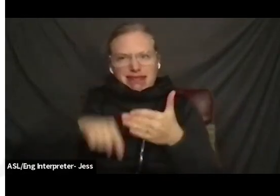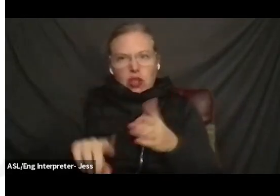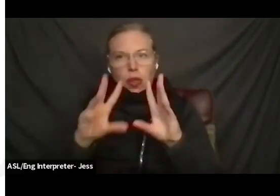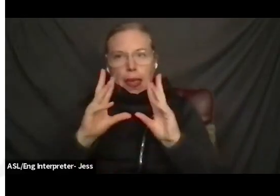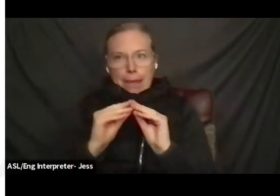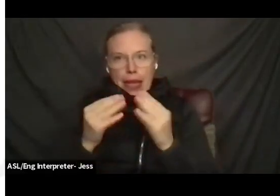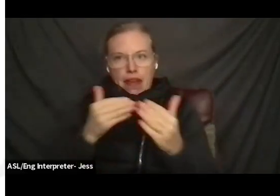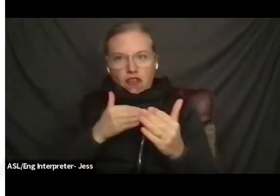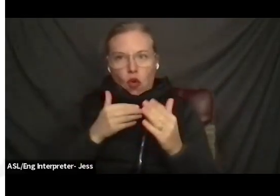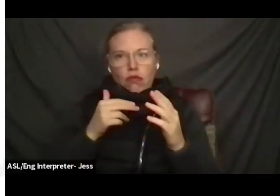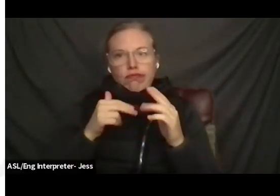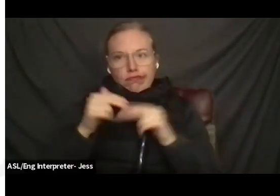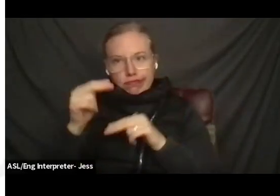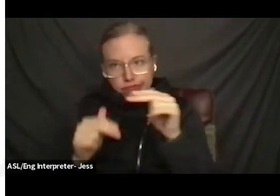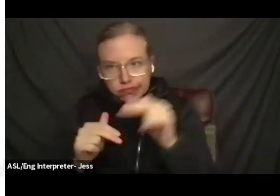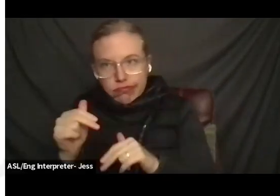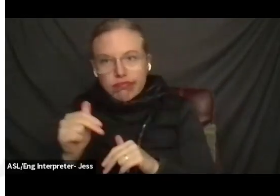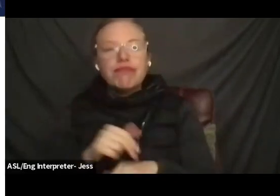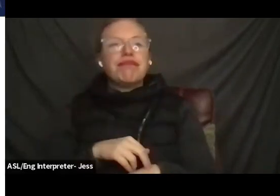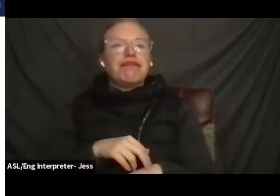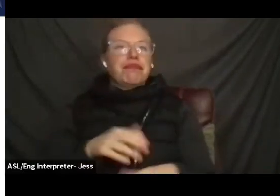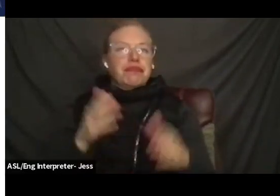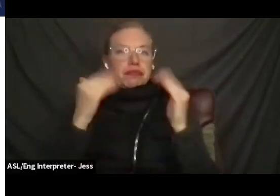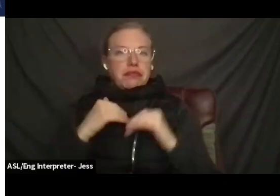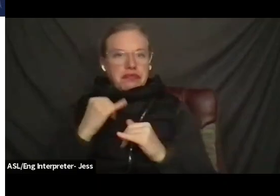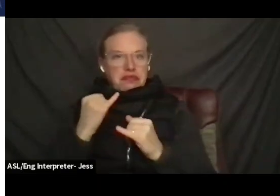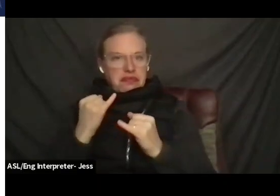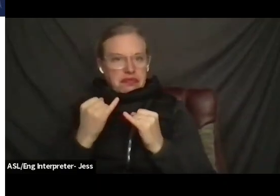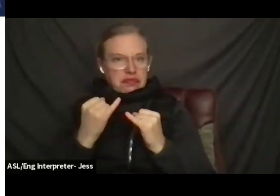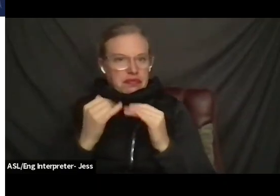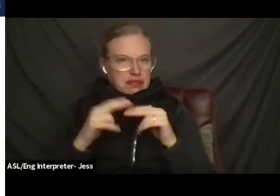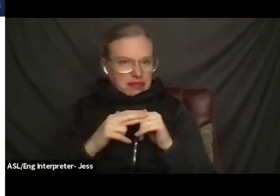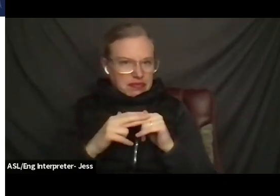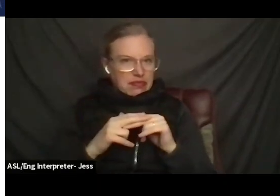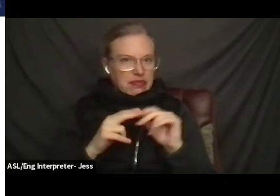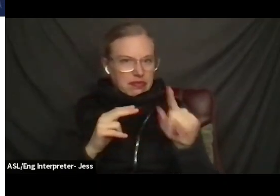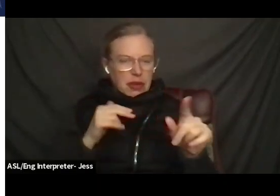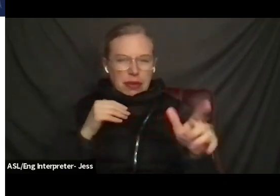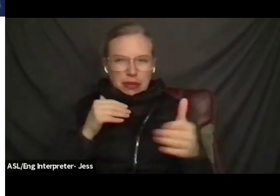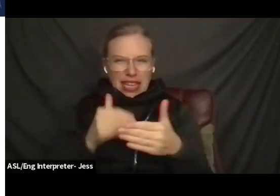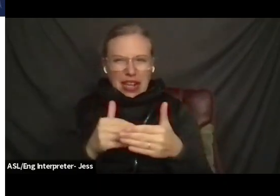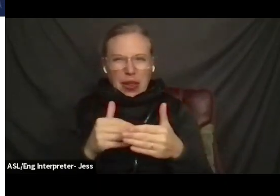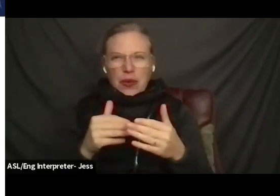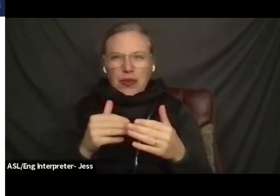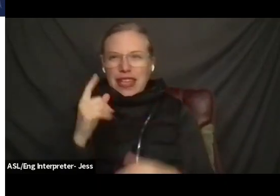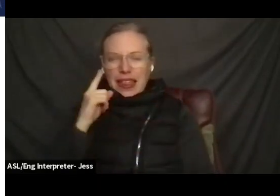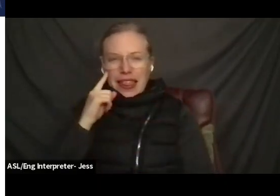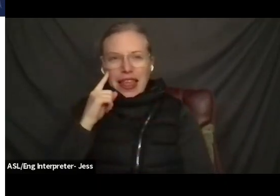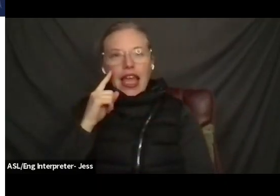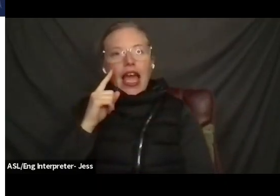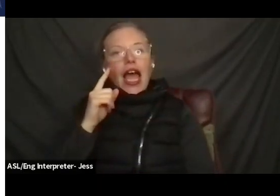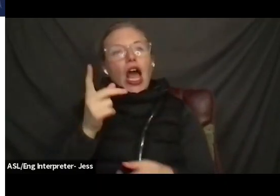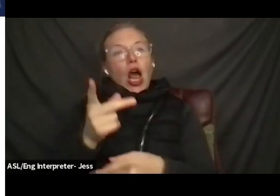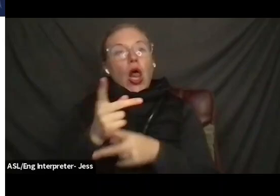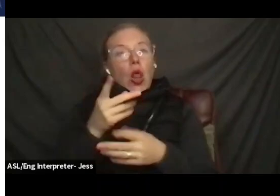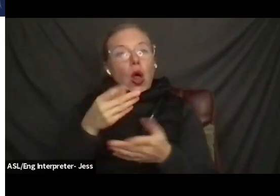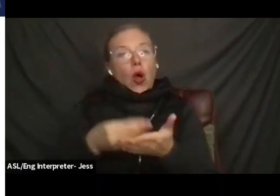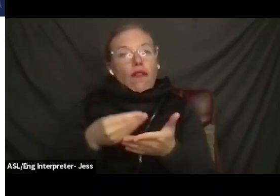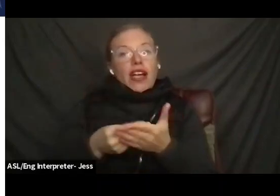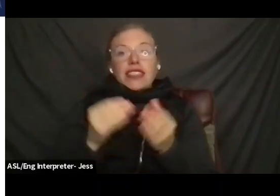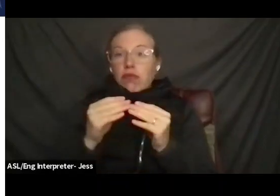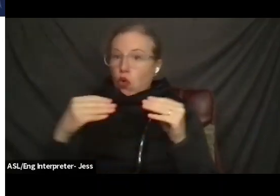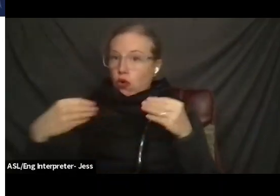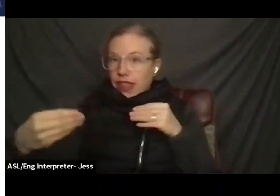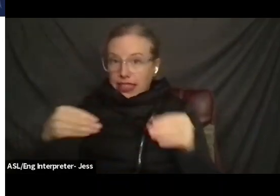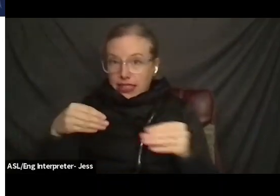time. And then we can move on to the next slide. We must be getting close here. Loan funds have more